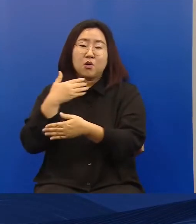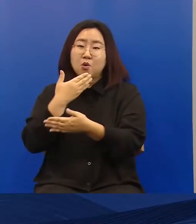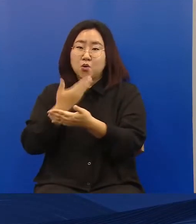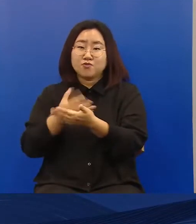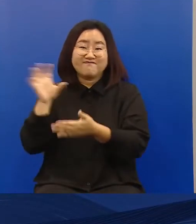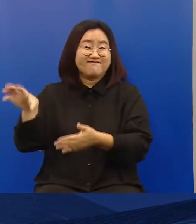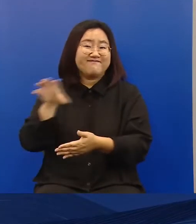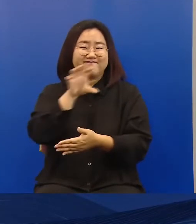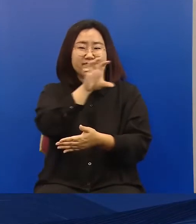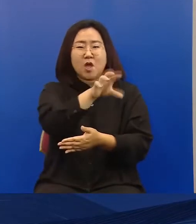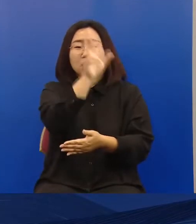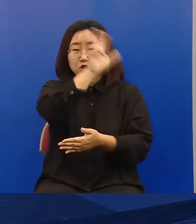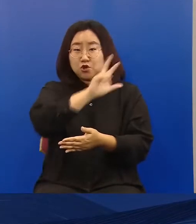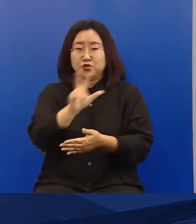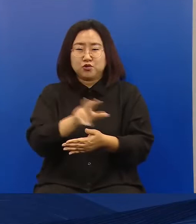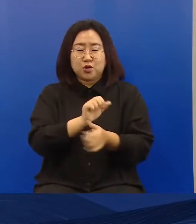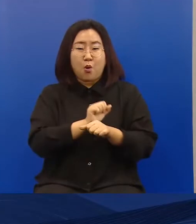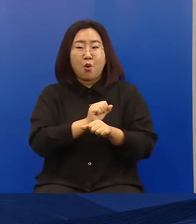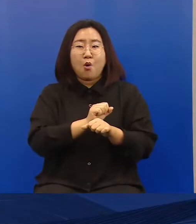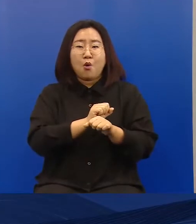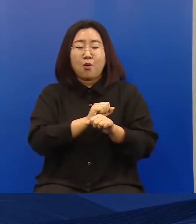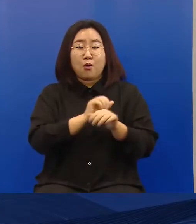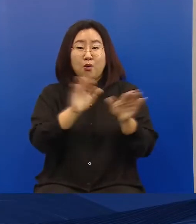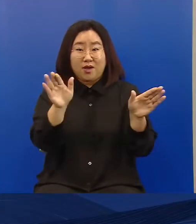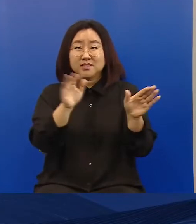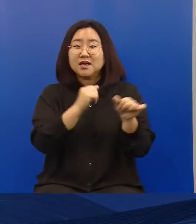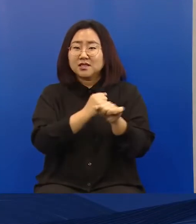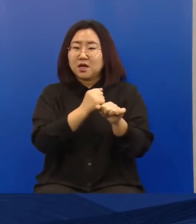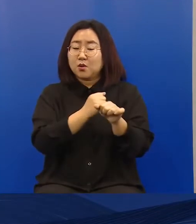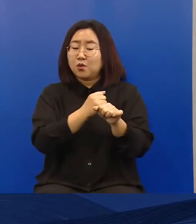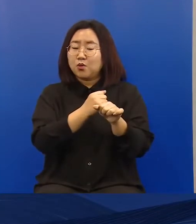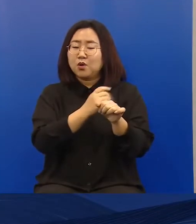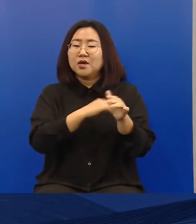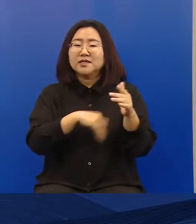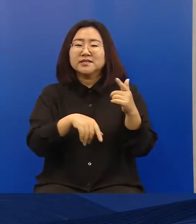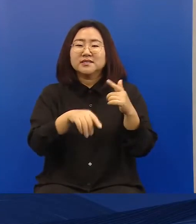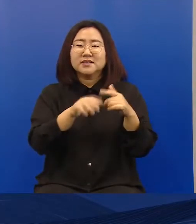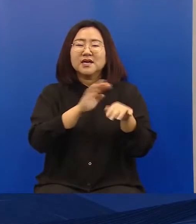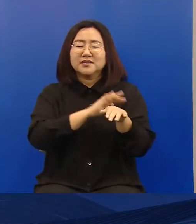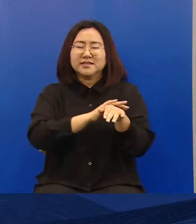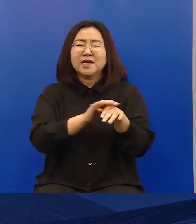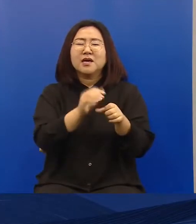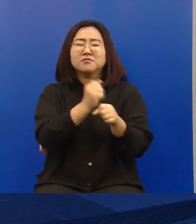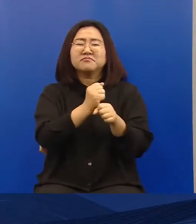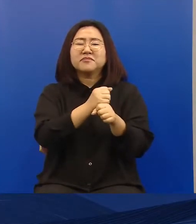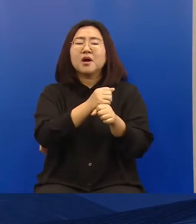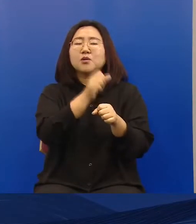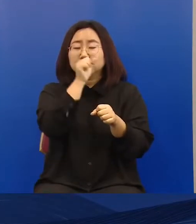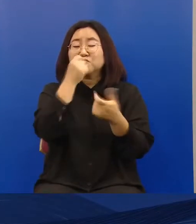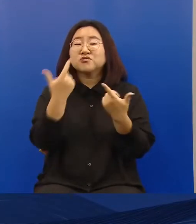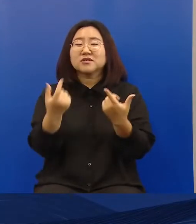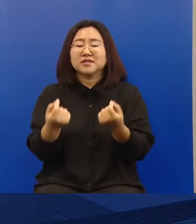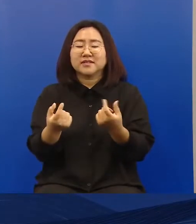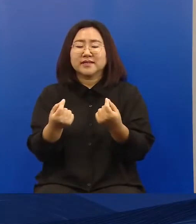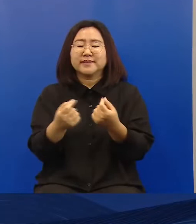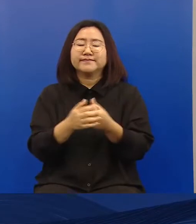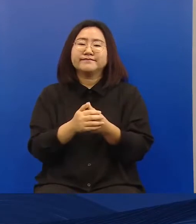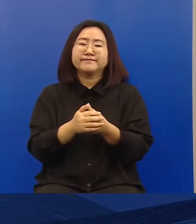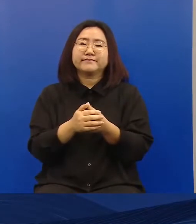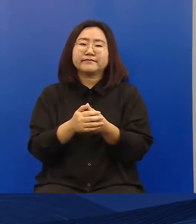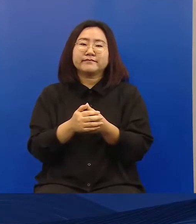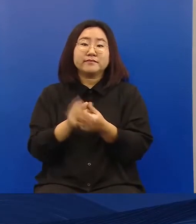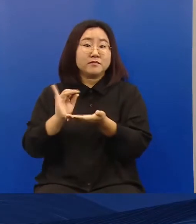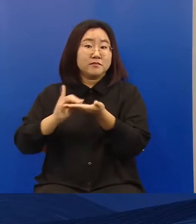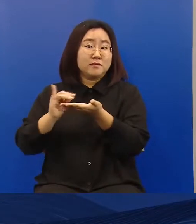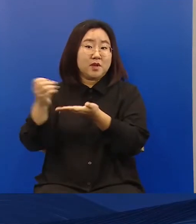So I will say that Jeju is taking the lead, and I believe that they need to promote what they have to other